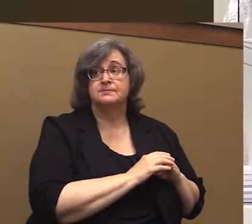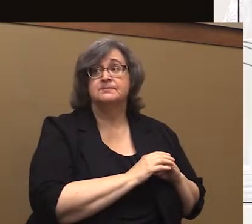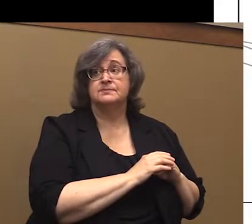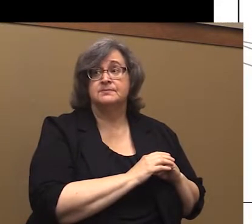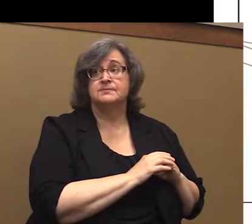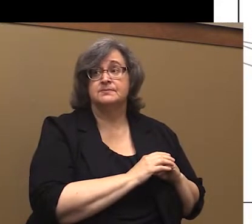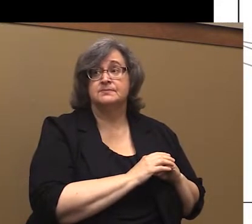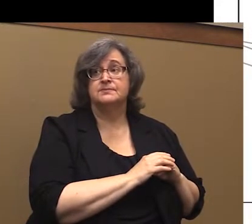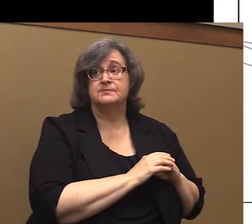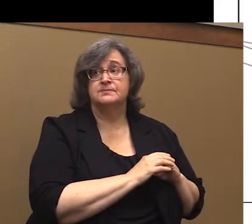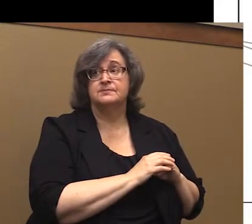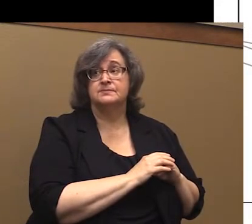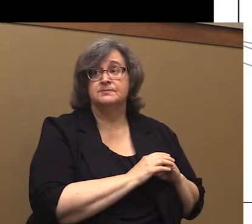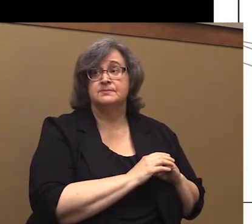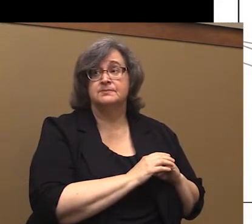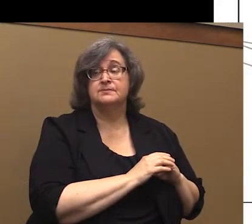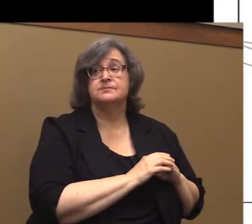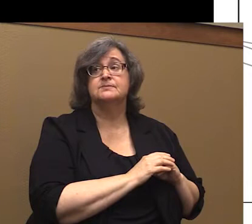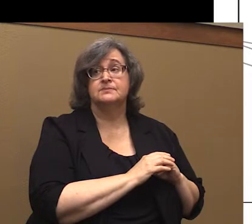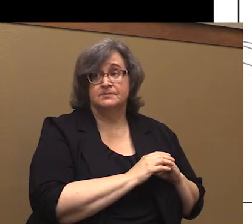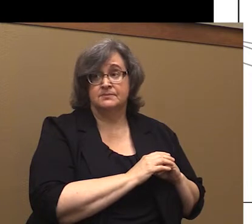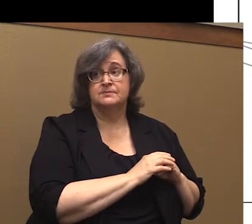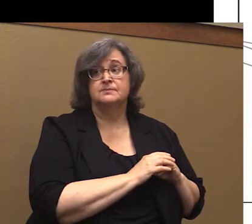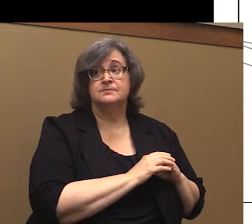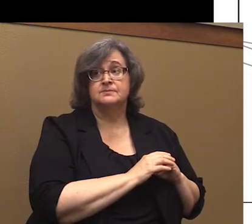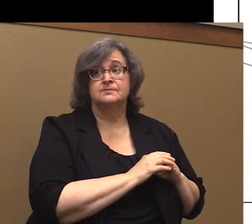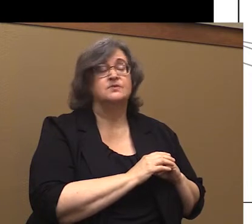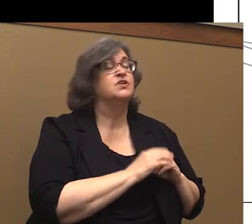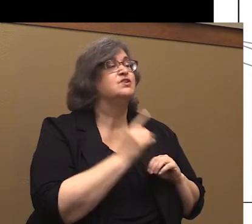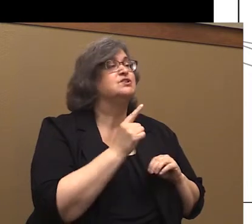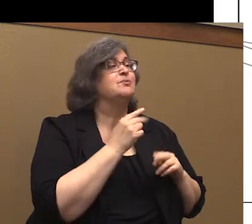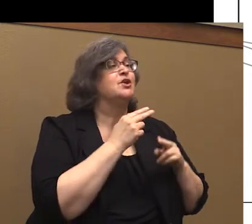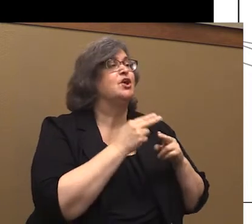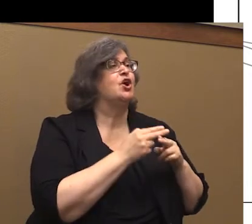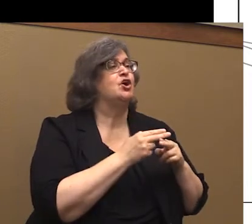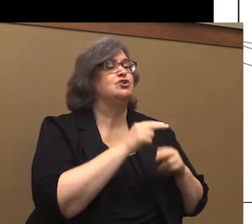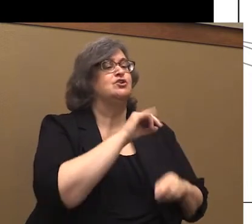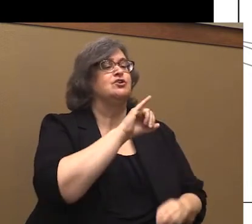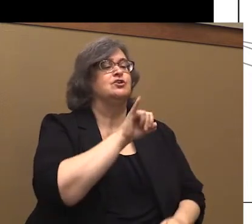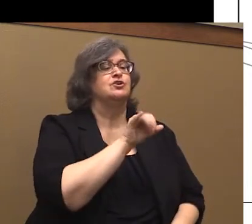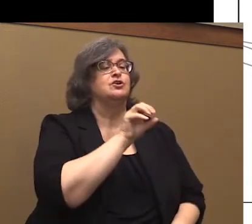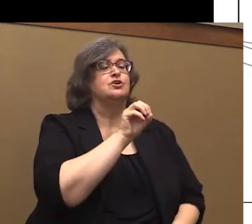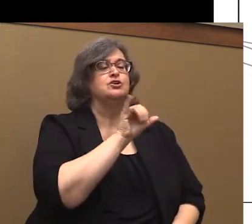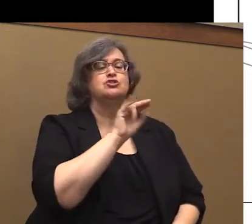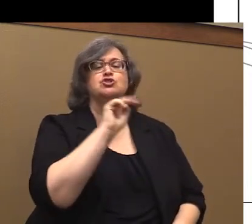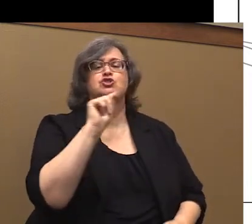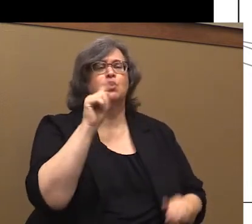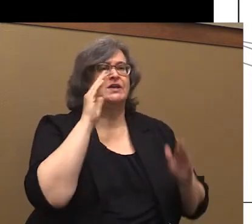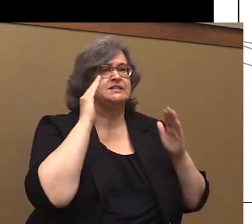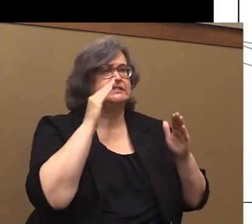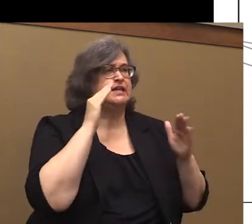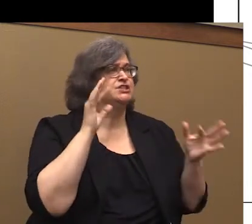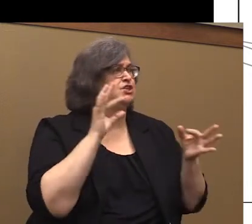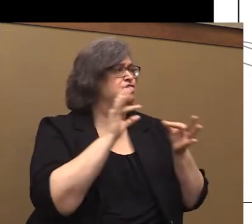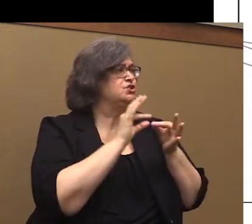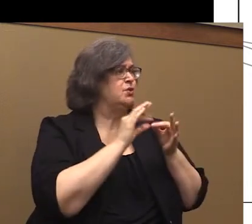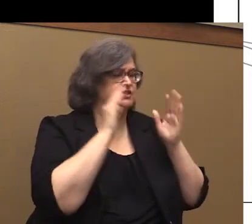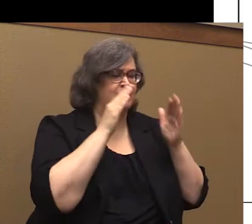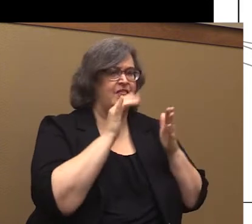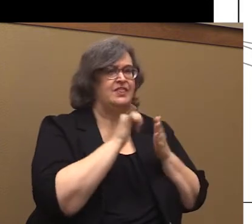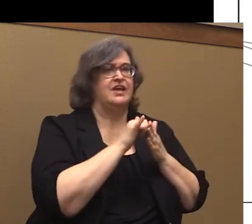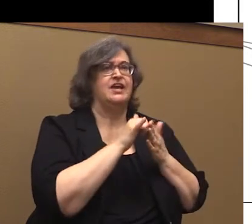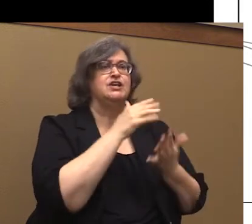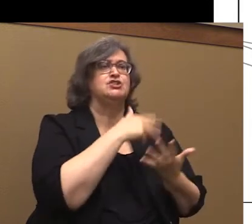Also, there's the thought about joint attention, that joint attention is kind of like